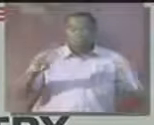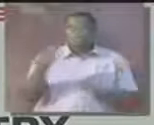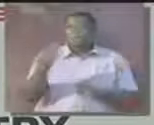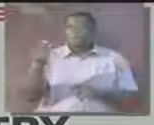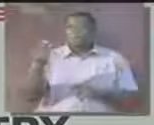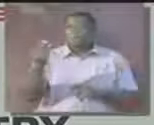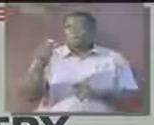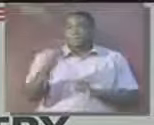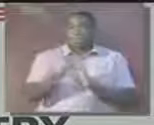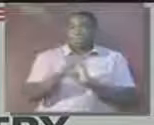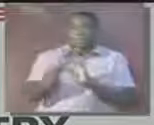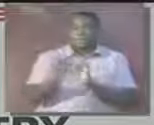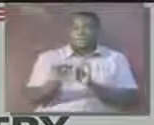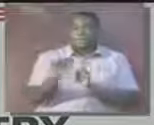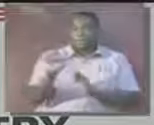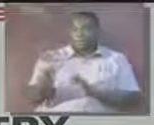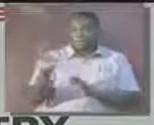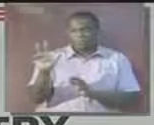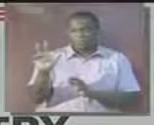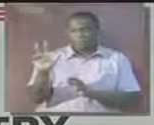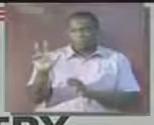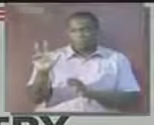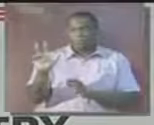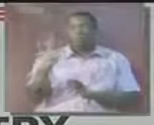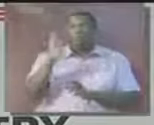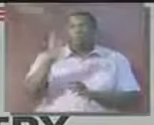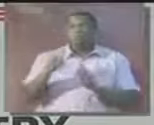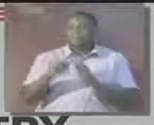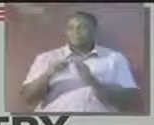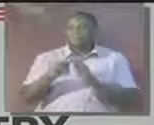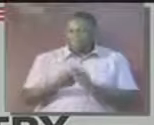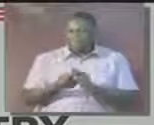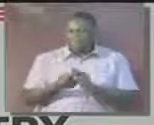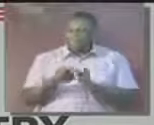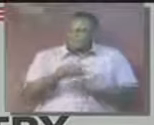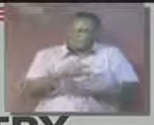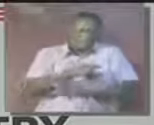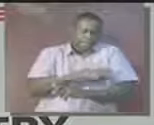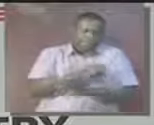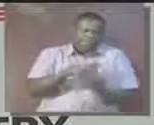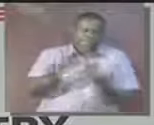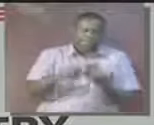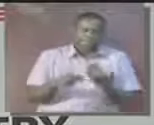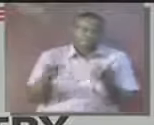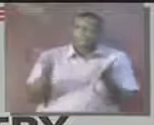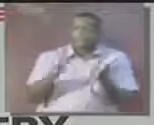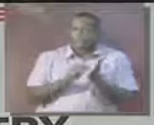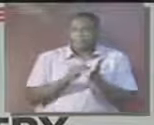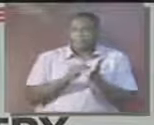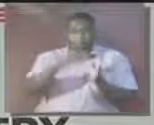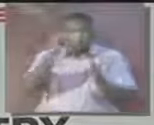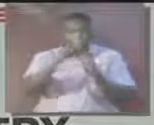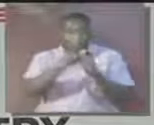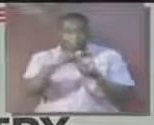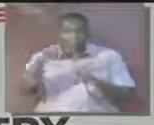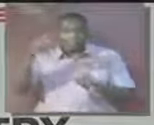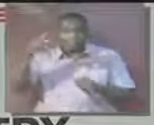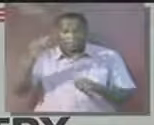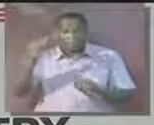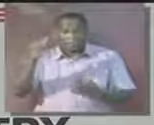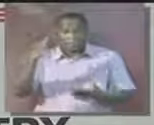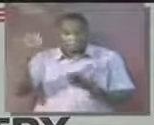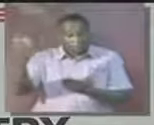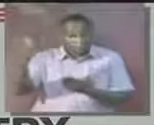May. Candice, is Monday the 3rd? Yeah? Yes. Monday the 3rd of May, in accordance with the Honorable Prime Minister's